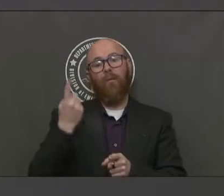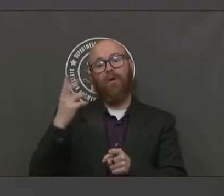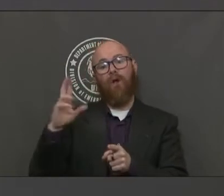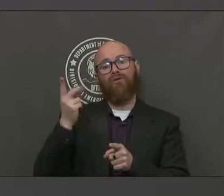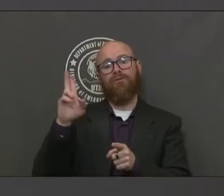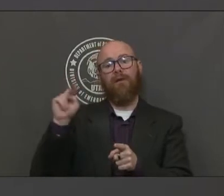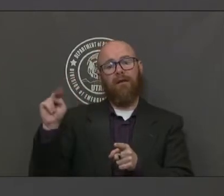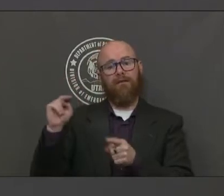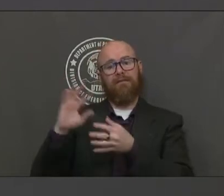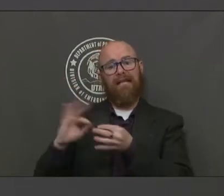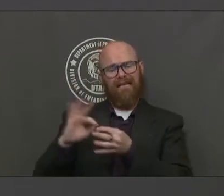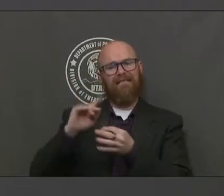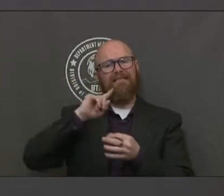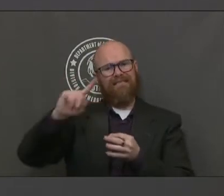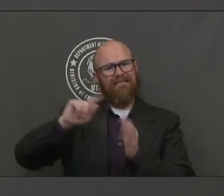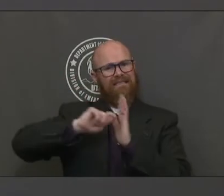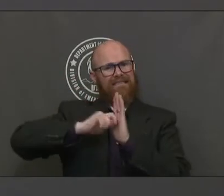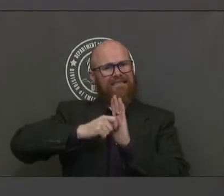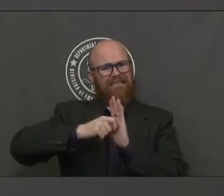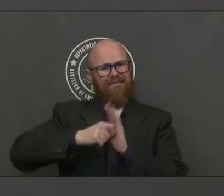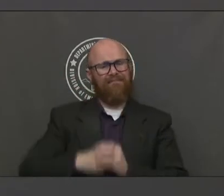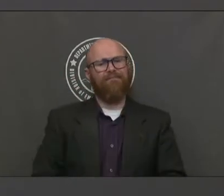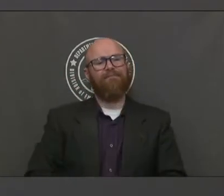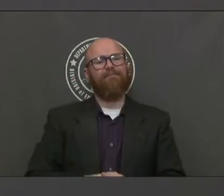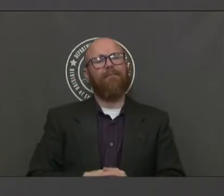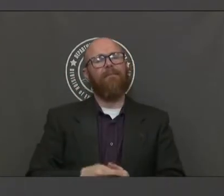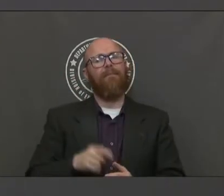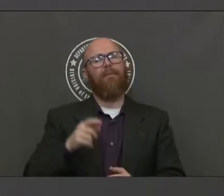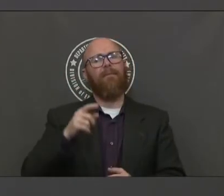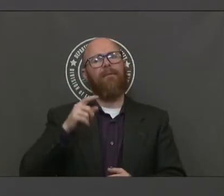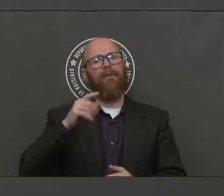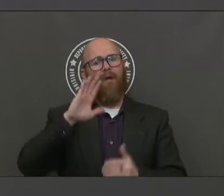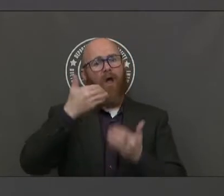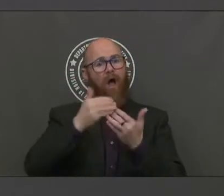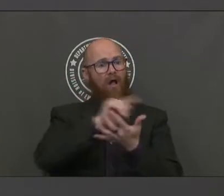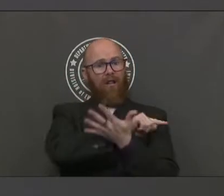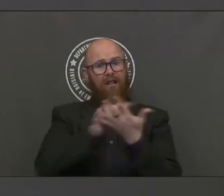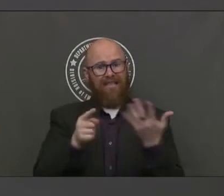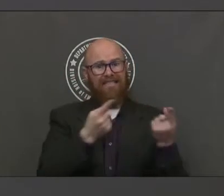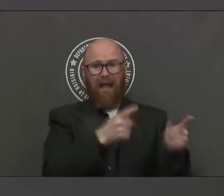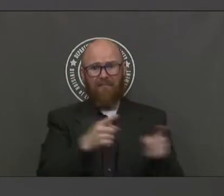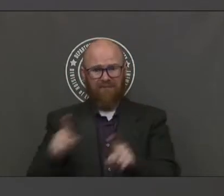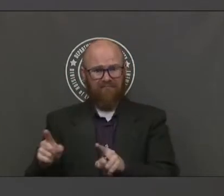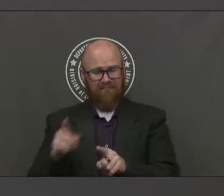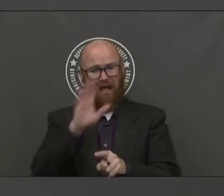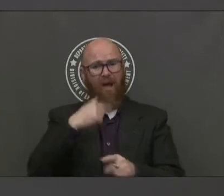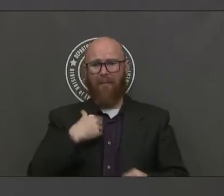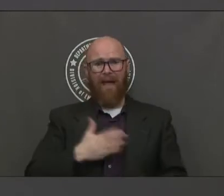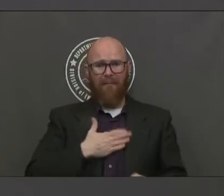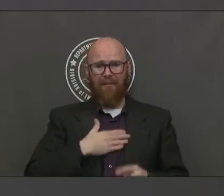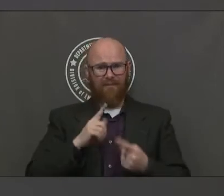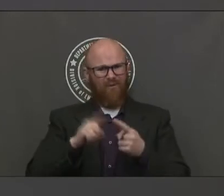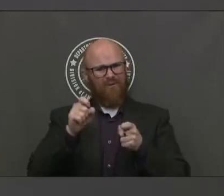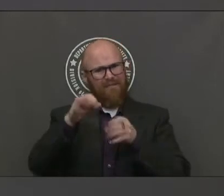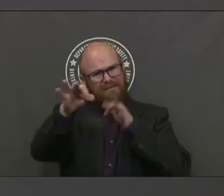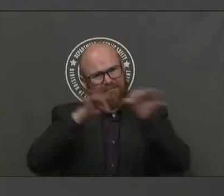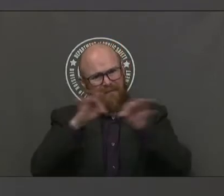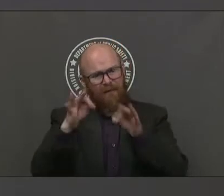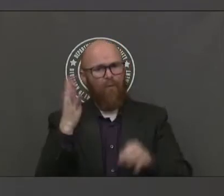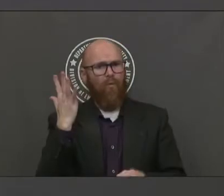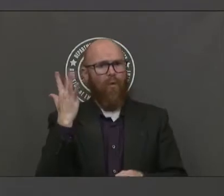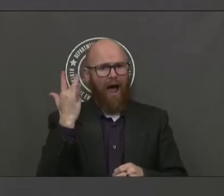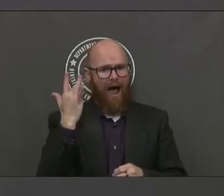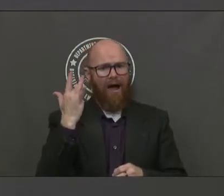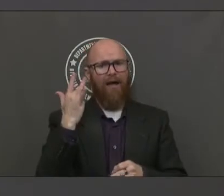just said is the key. All of this is happening, and we can talk. I'm happy to talk. I'm happy to pontificate about why